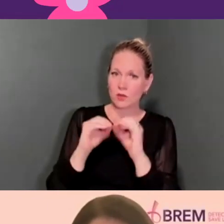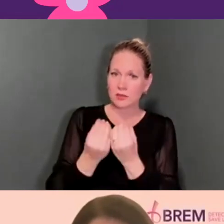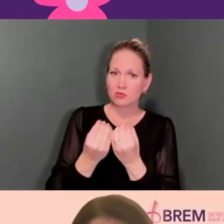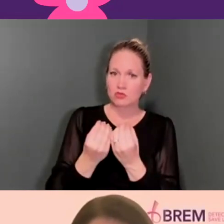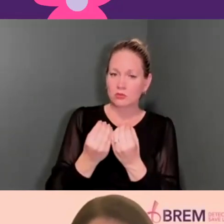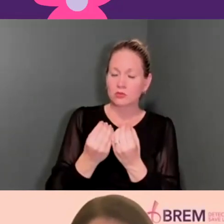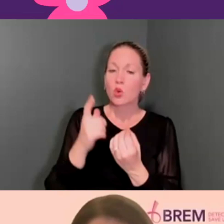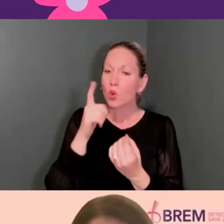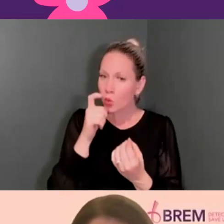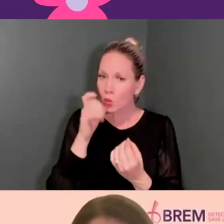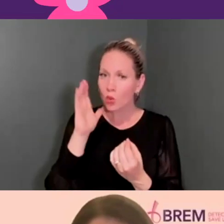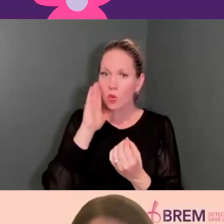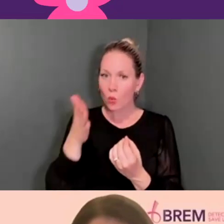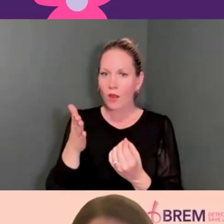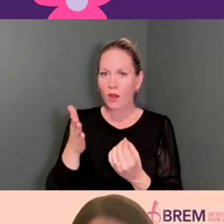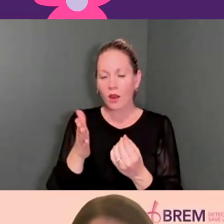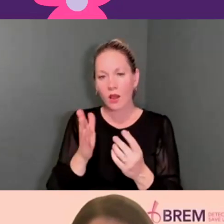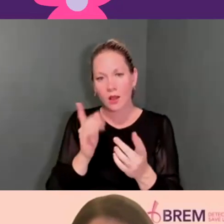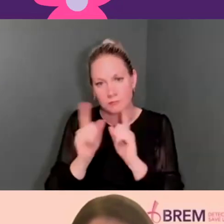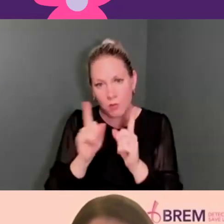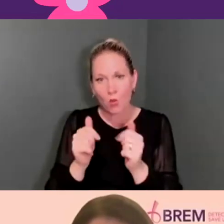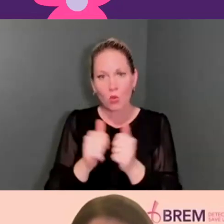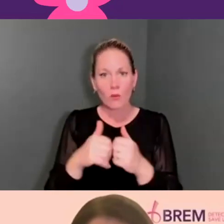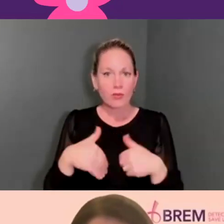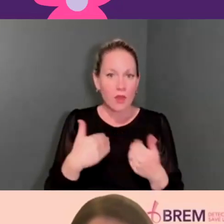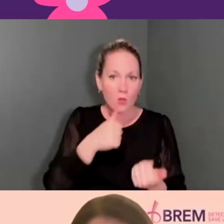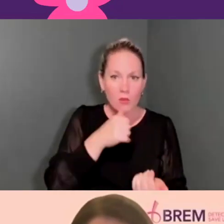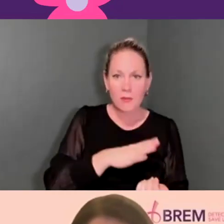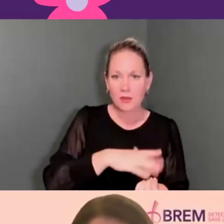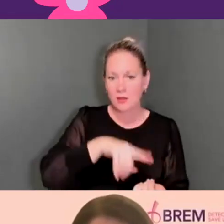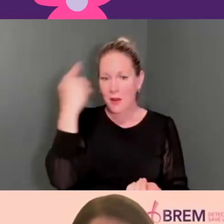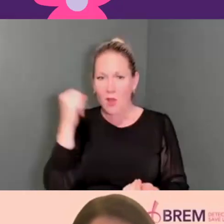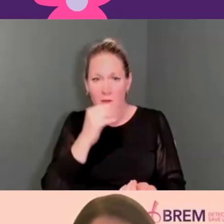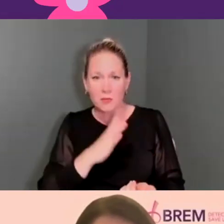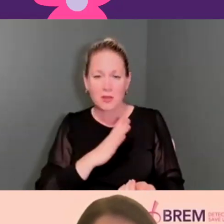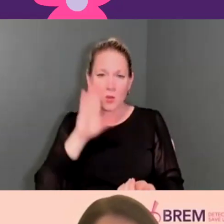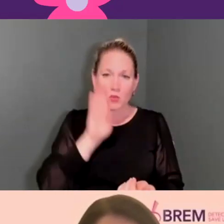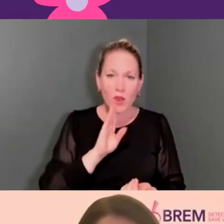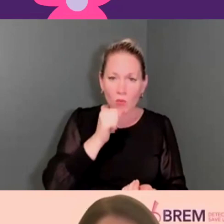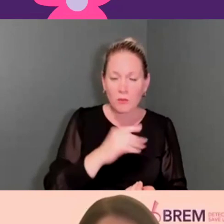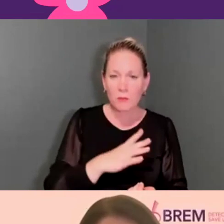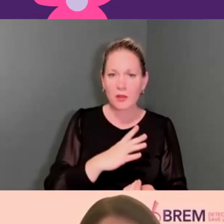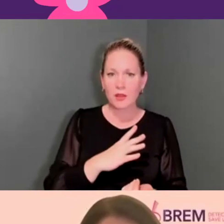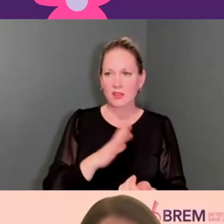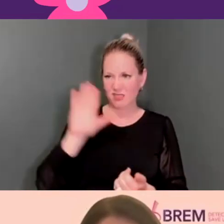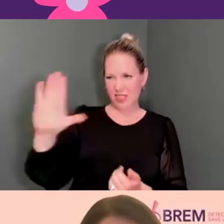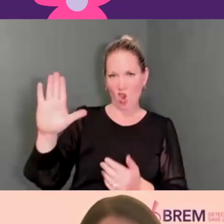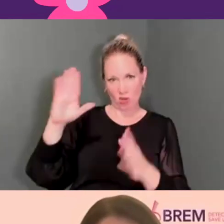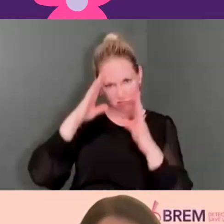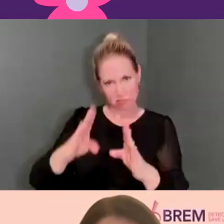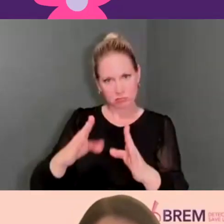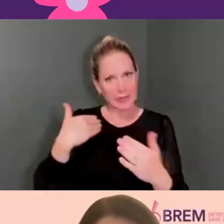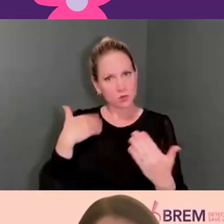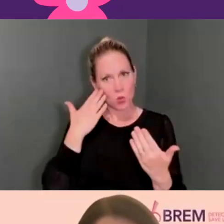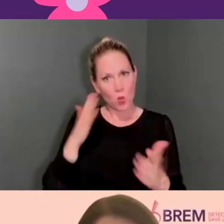that spoke to young women, Black women, brown women, and that was the focus. I did not know that.